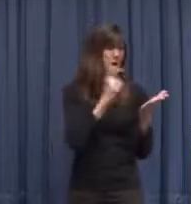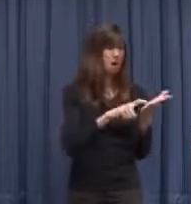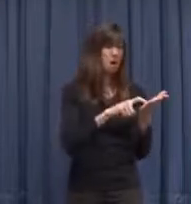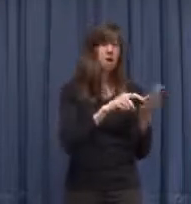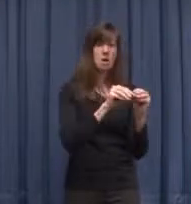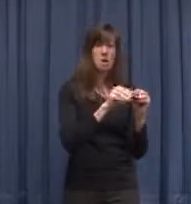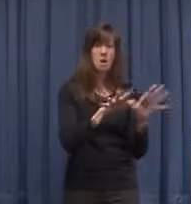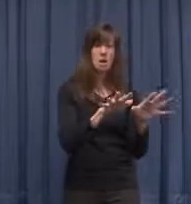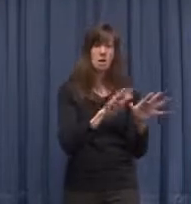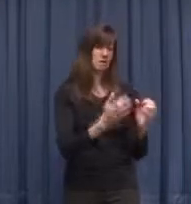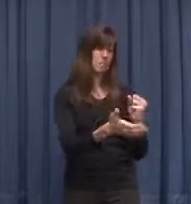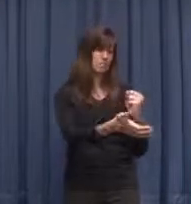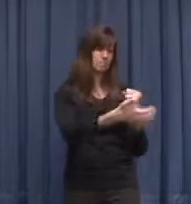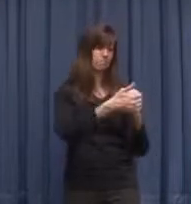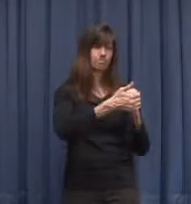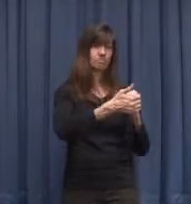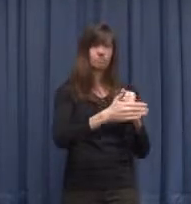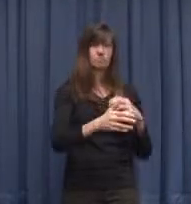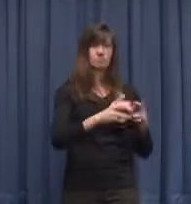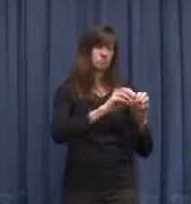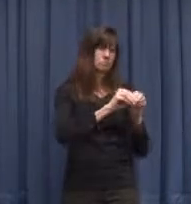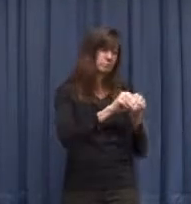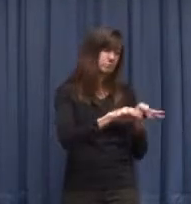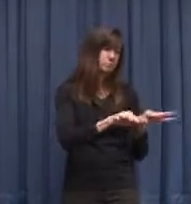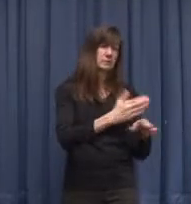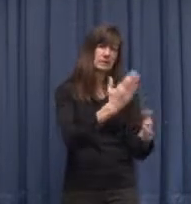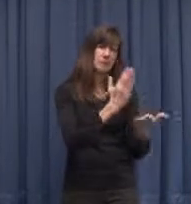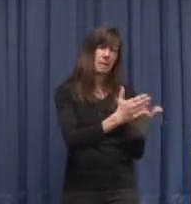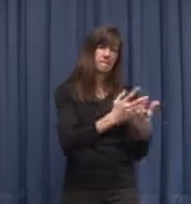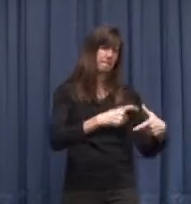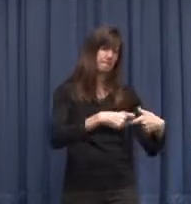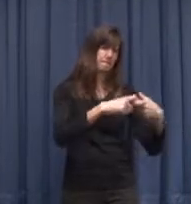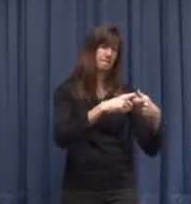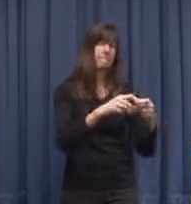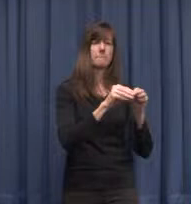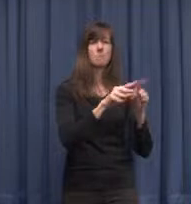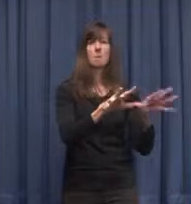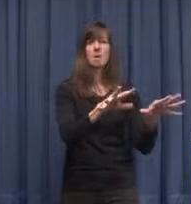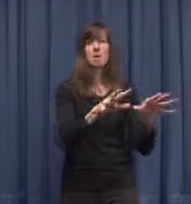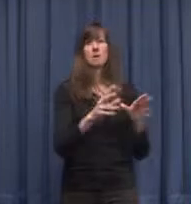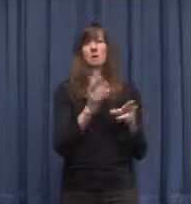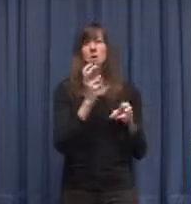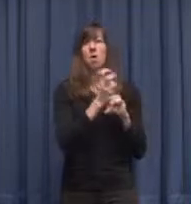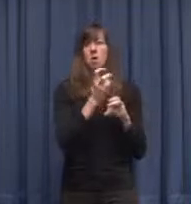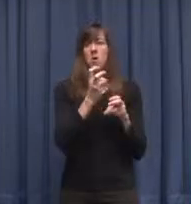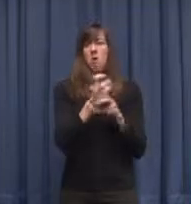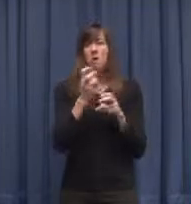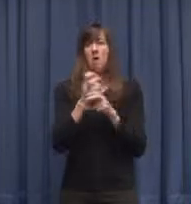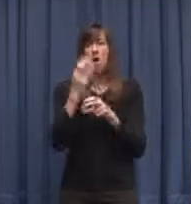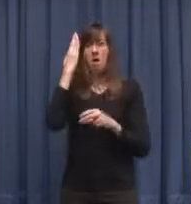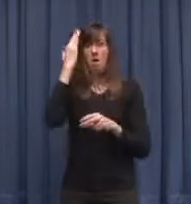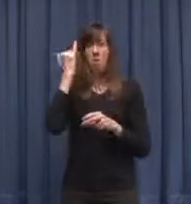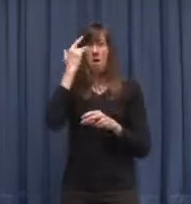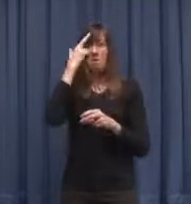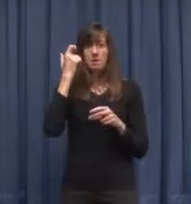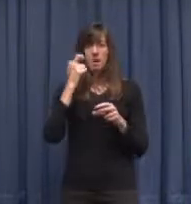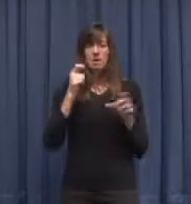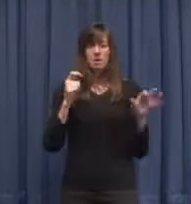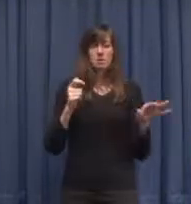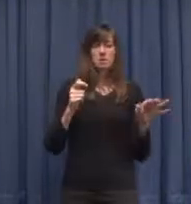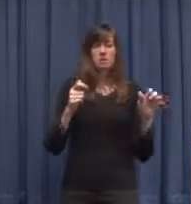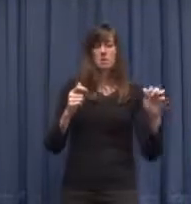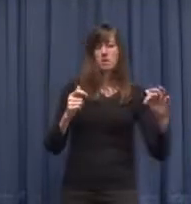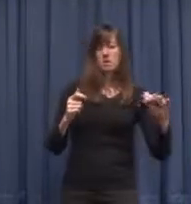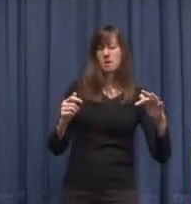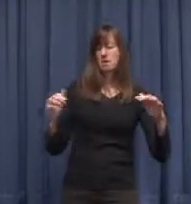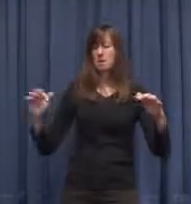gets harder and harder as we have more cases and you start to see the sort of web of people's contacts intersecting with each other. And